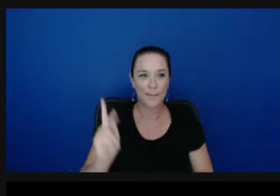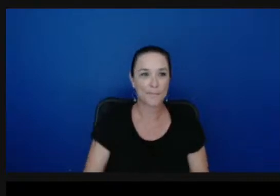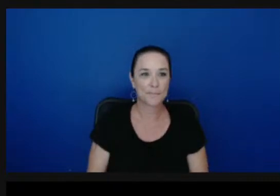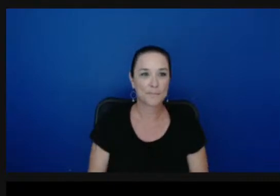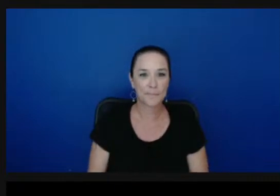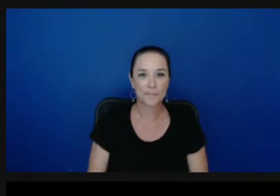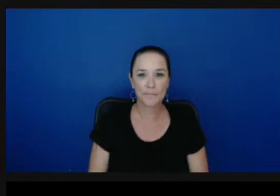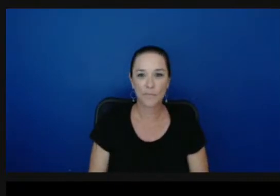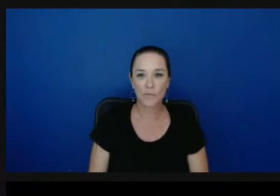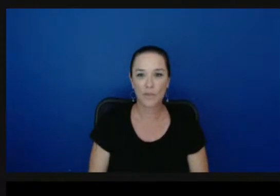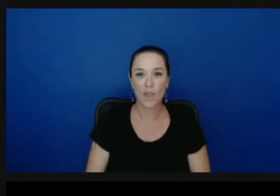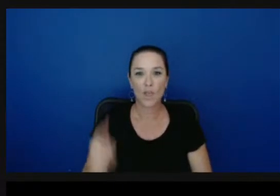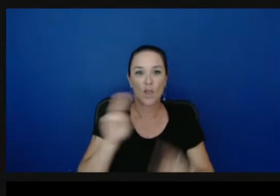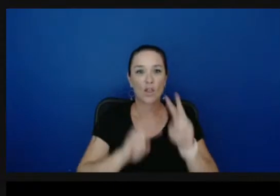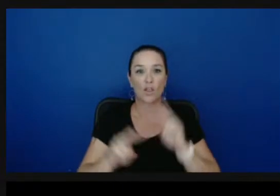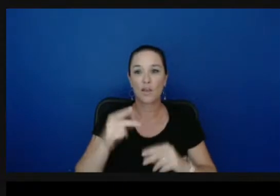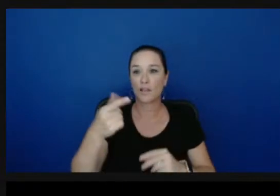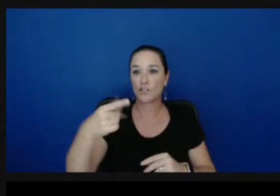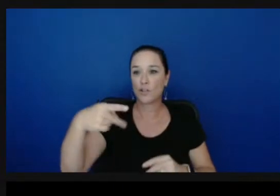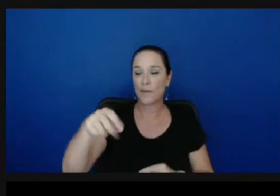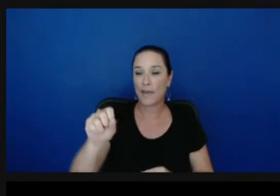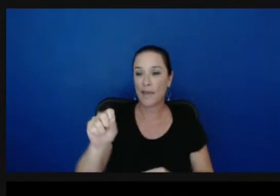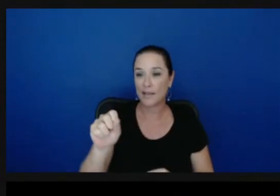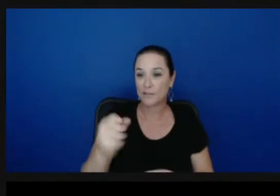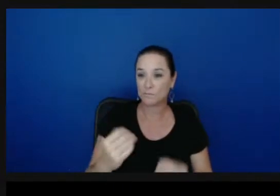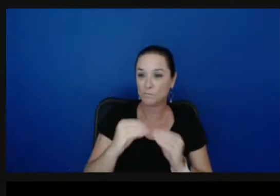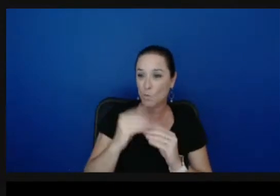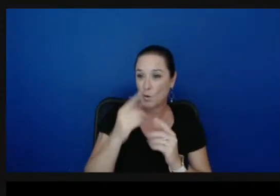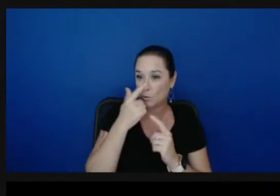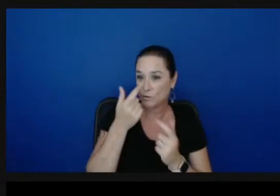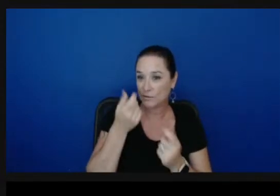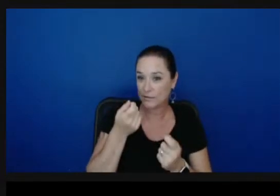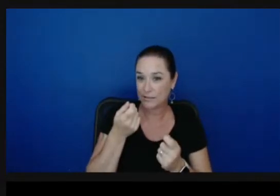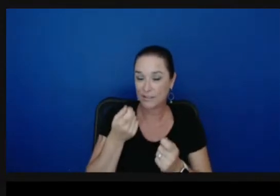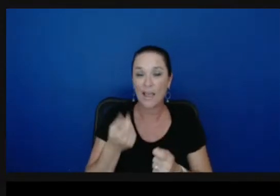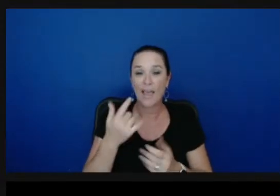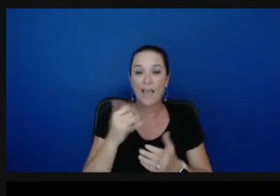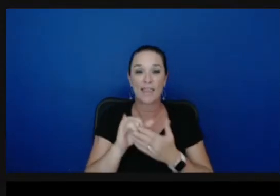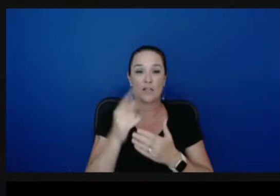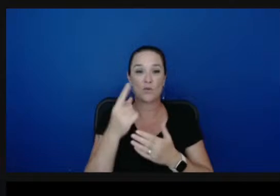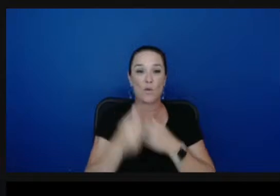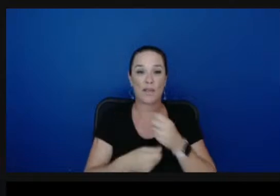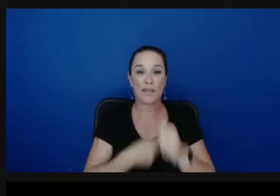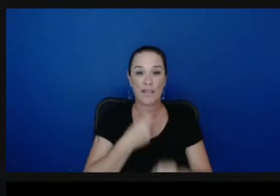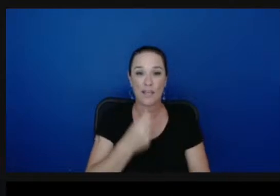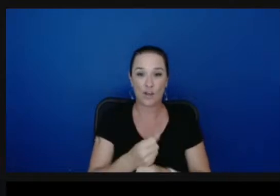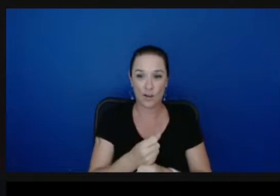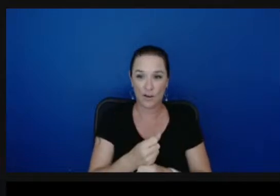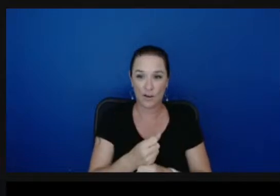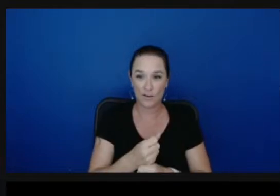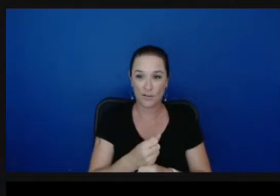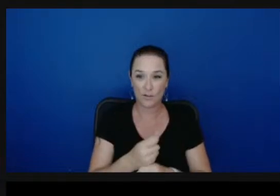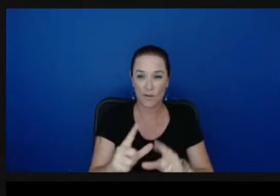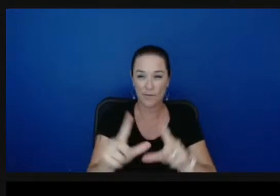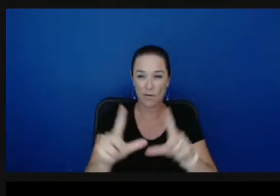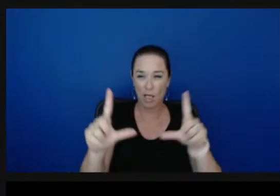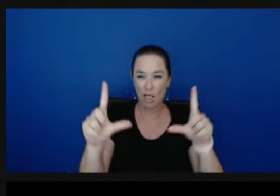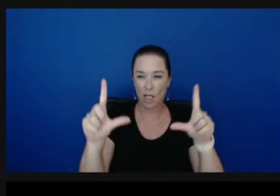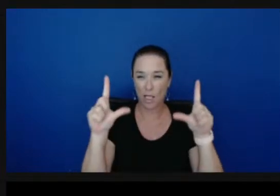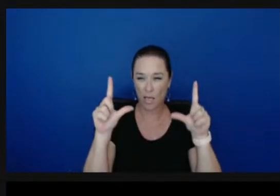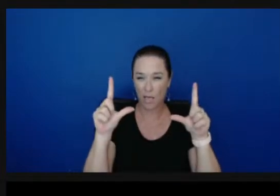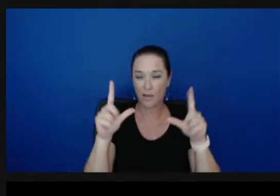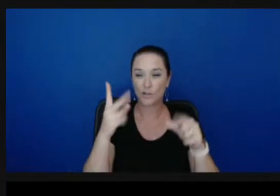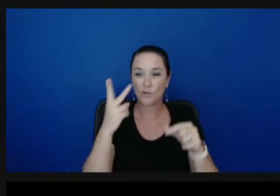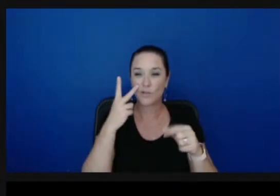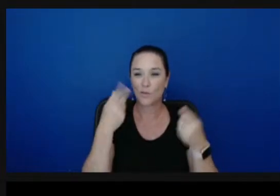Looking at the GPS, it's getting a little more interesting here. This is now a 1-year plot, so we have to zoom way over to the right to see what's happening